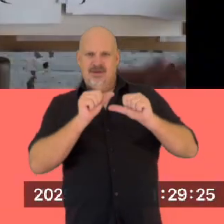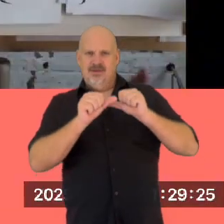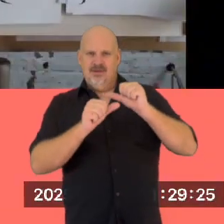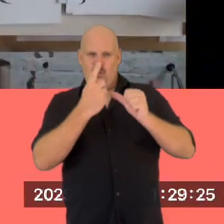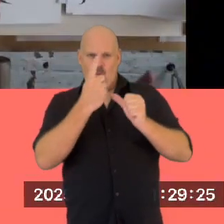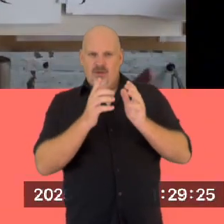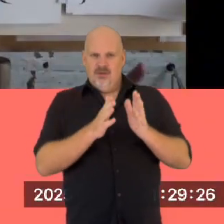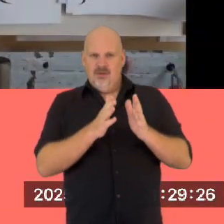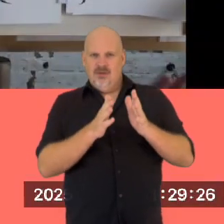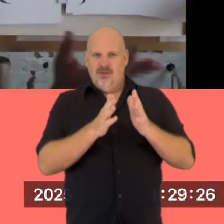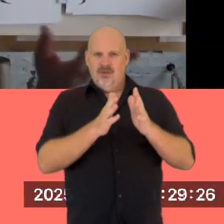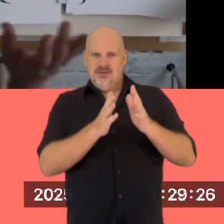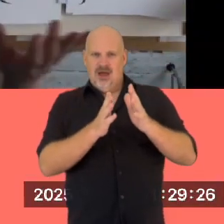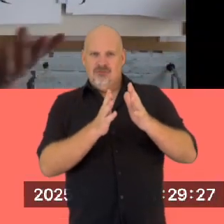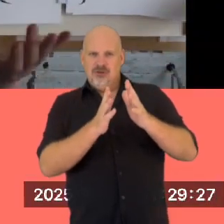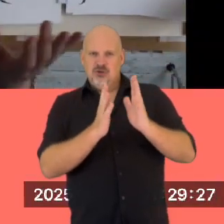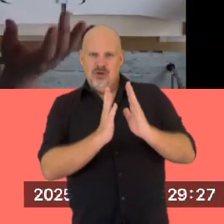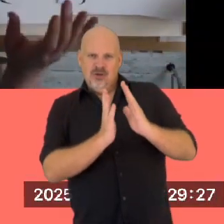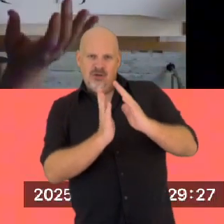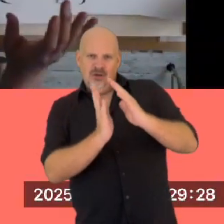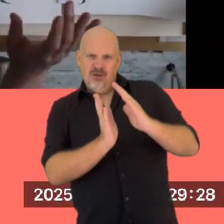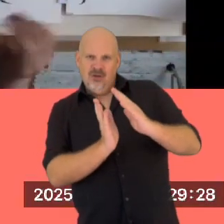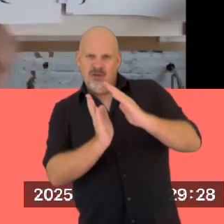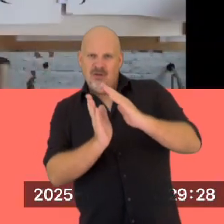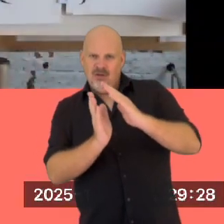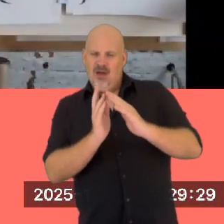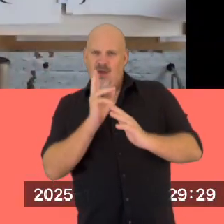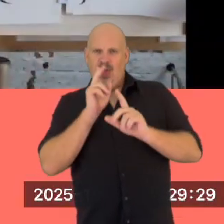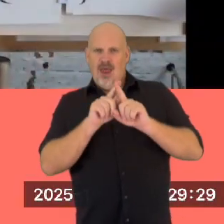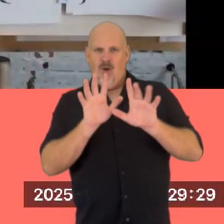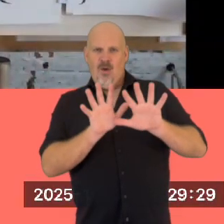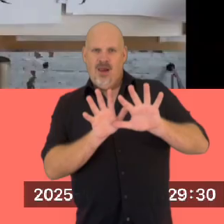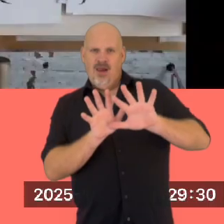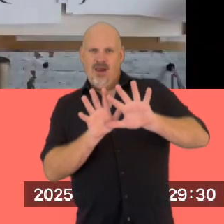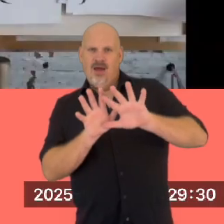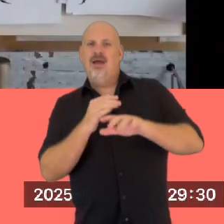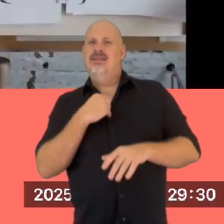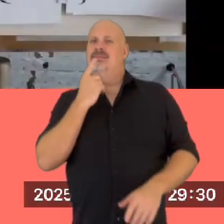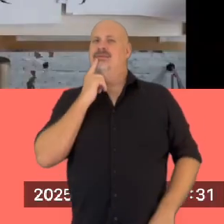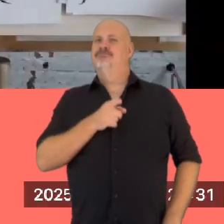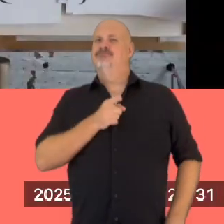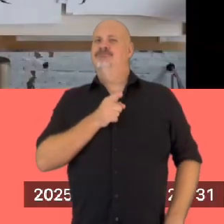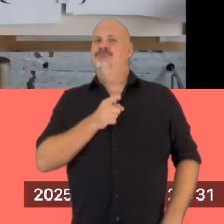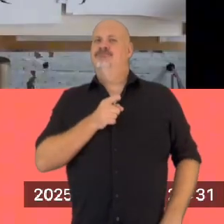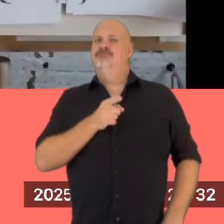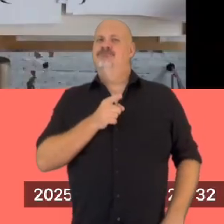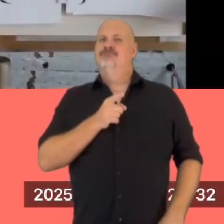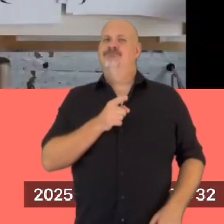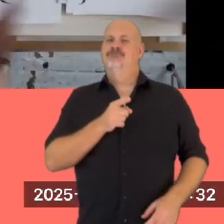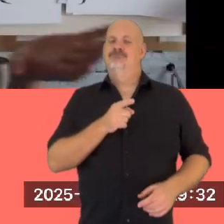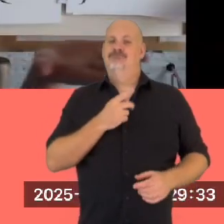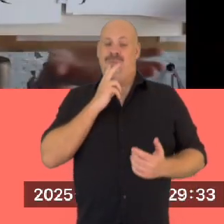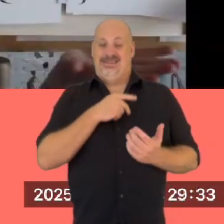go in the same direction today. They're heading towards the window, which is all good. So I think what we've